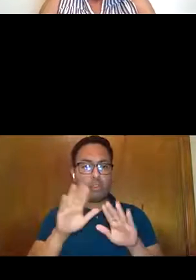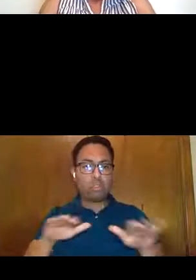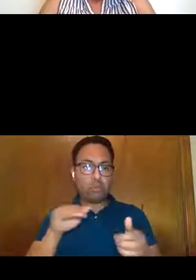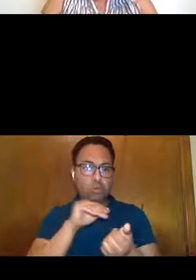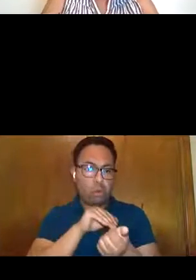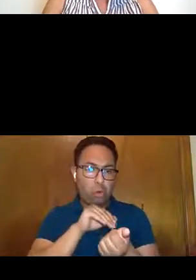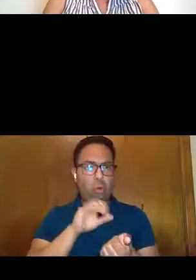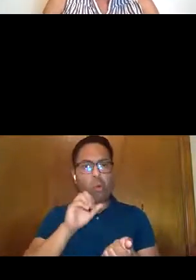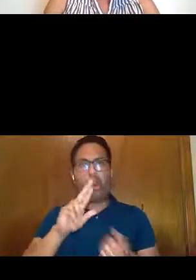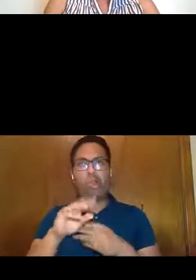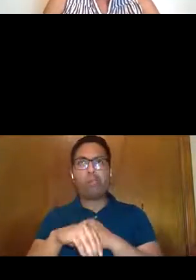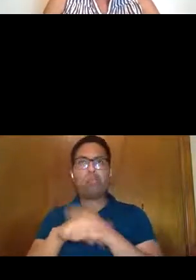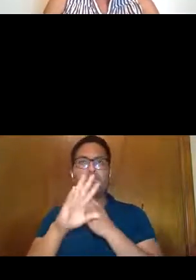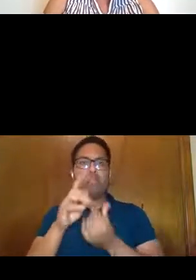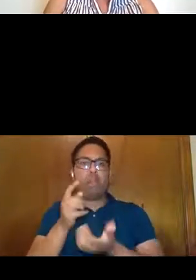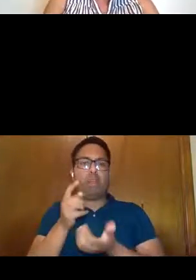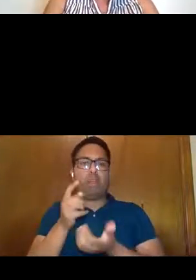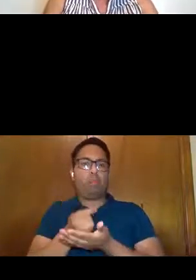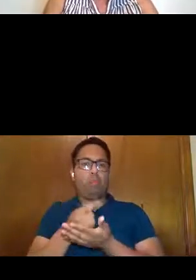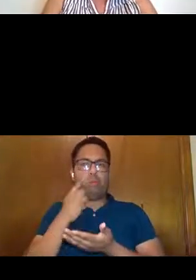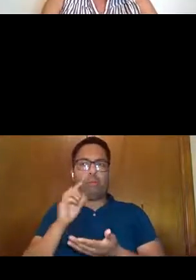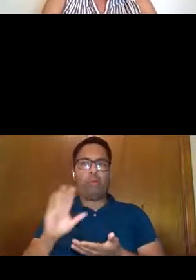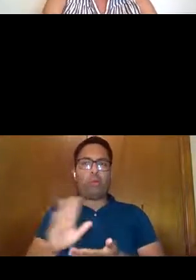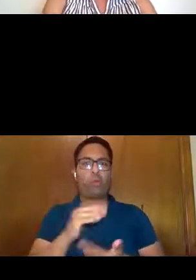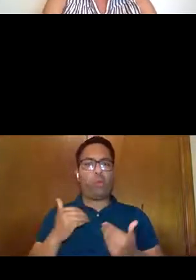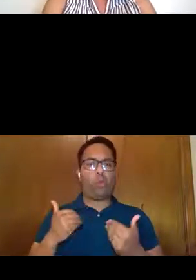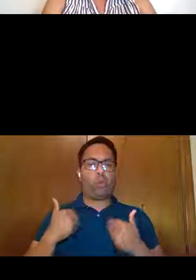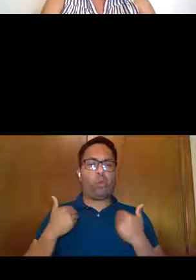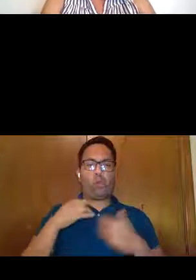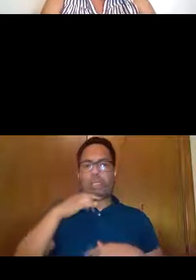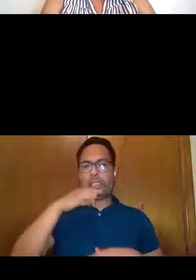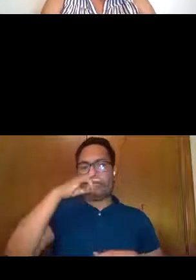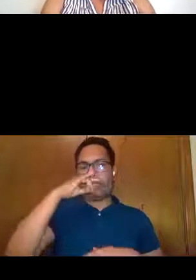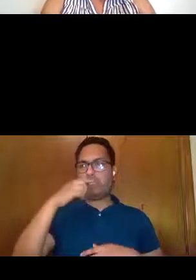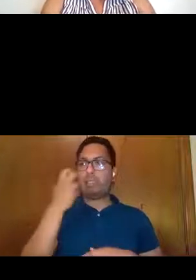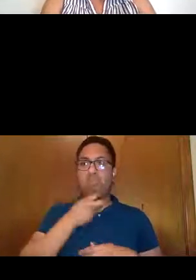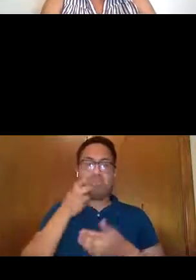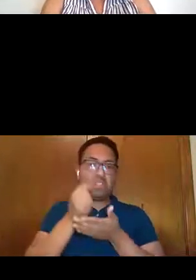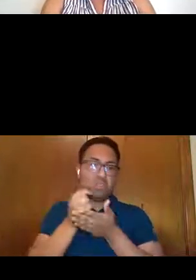therapy session for your young adult speech therapist.